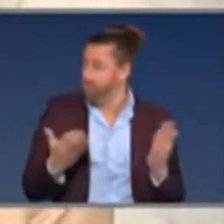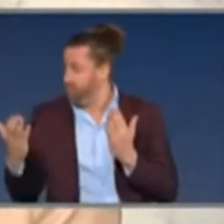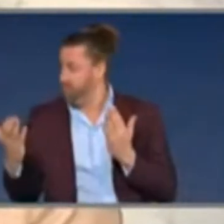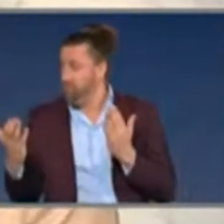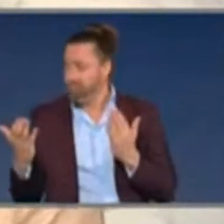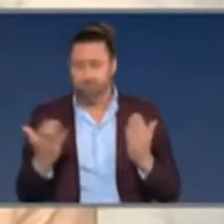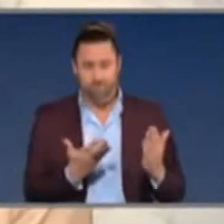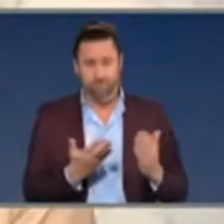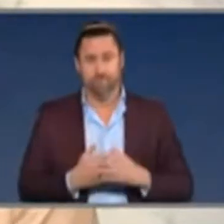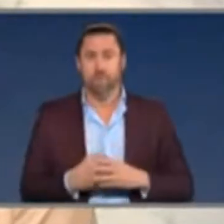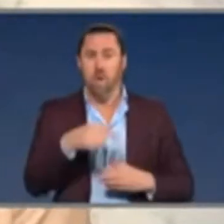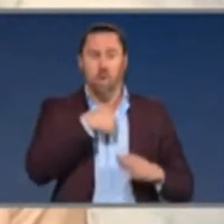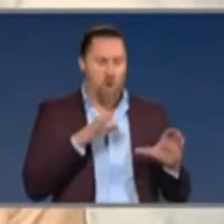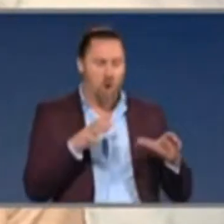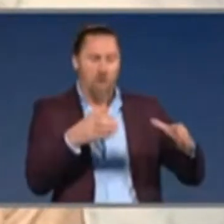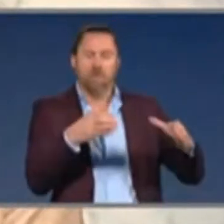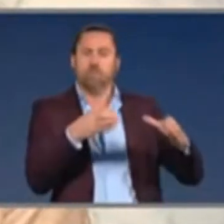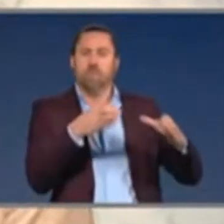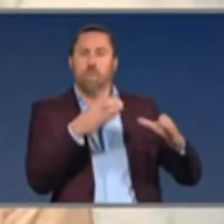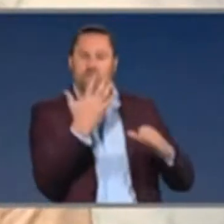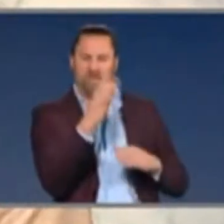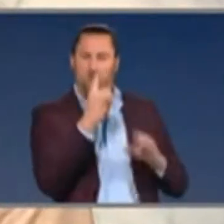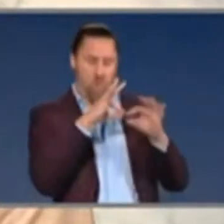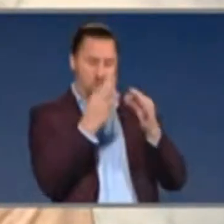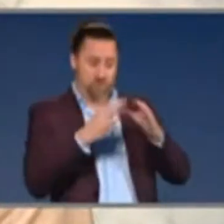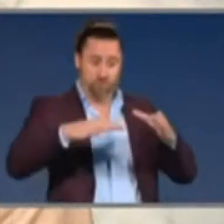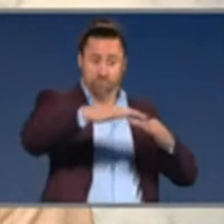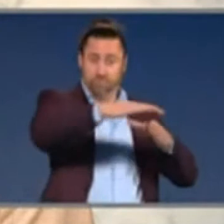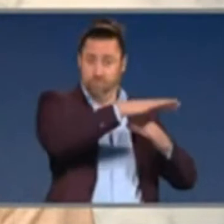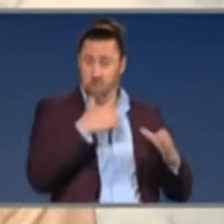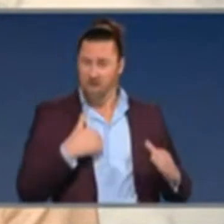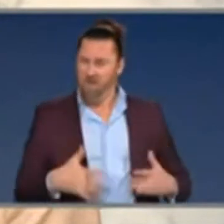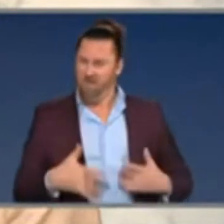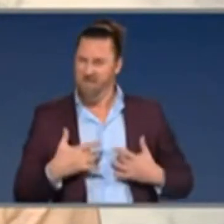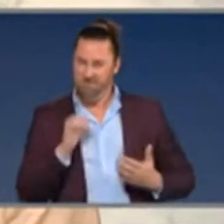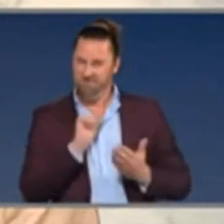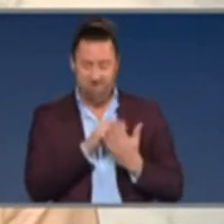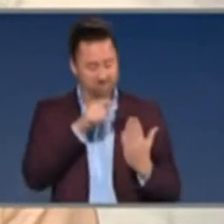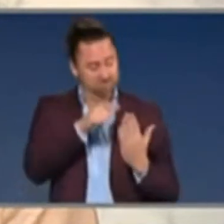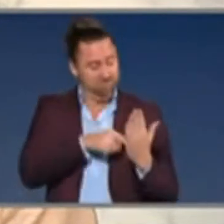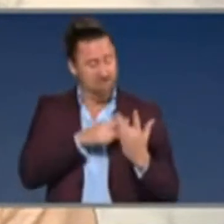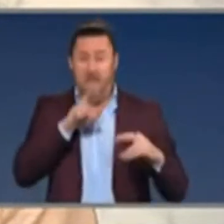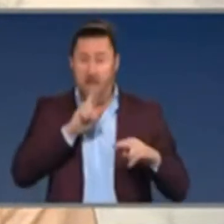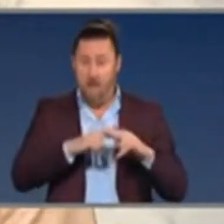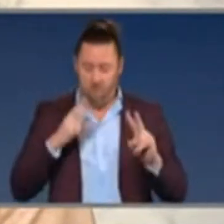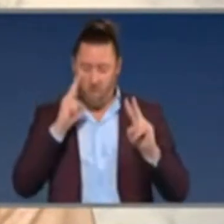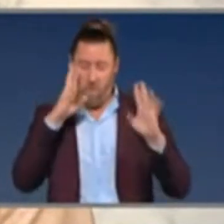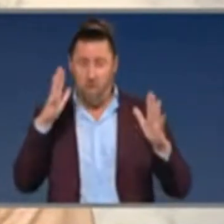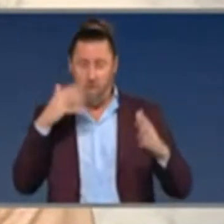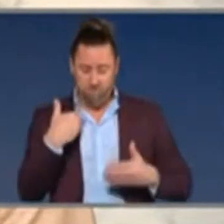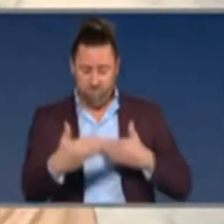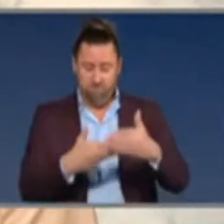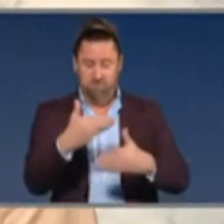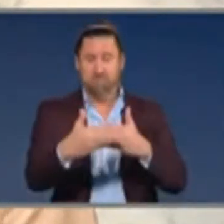of Peaks is confident that the national agreement, if fully implemented, has the potential to establish a